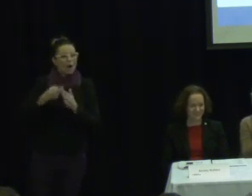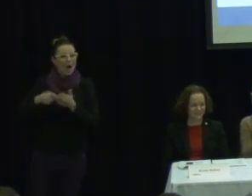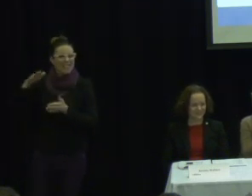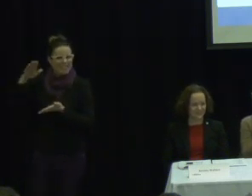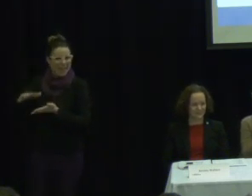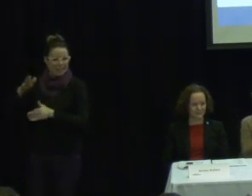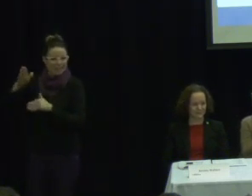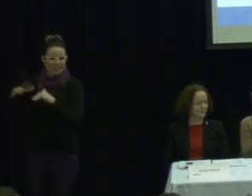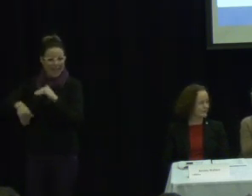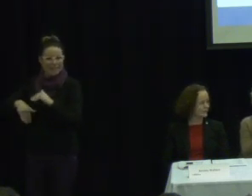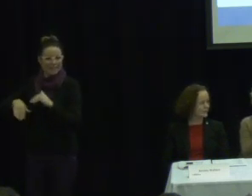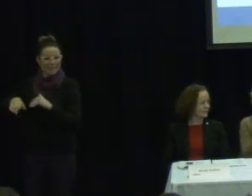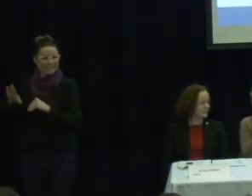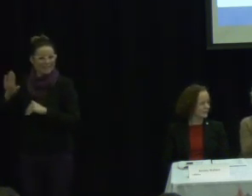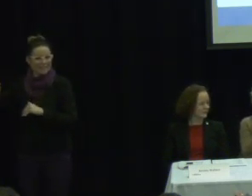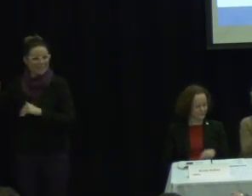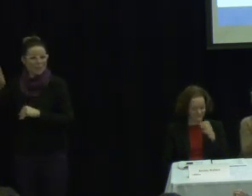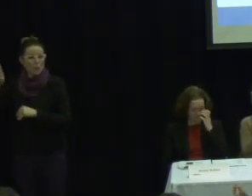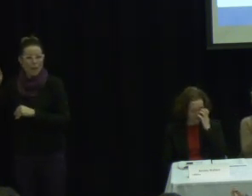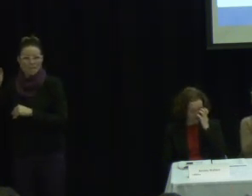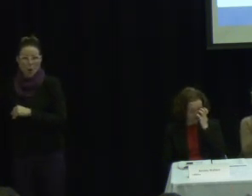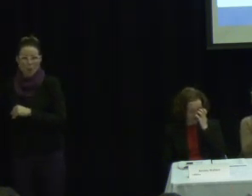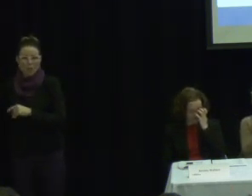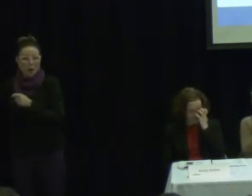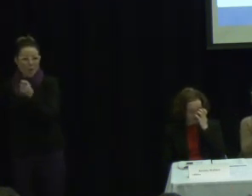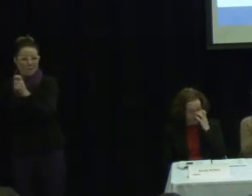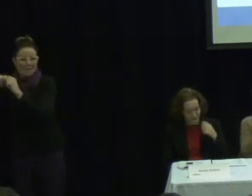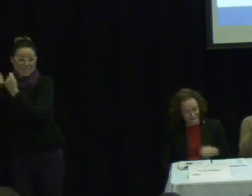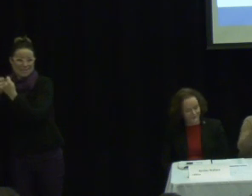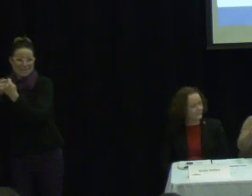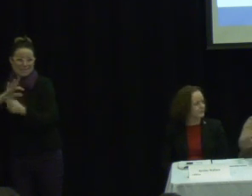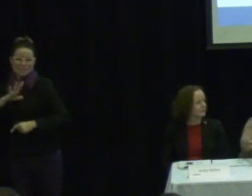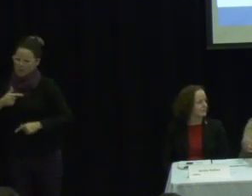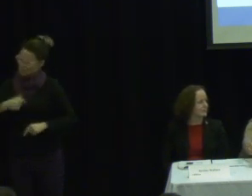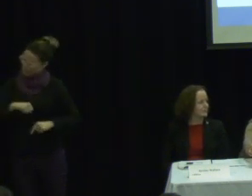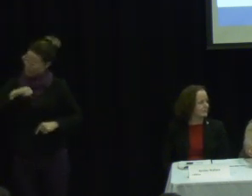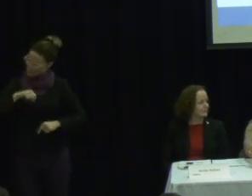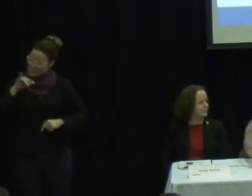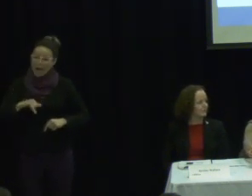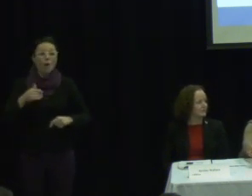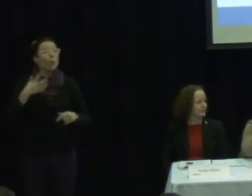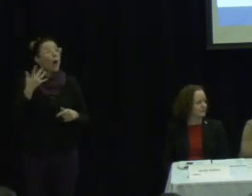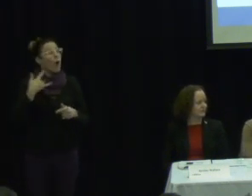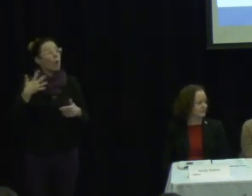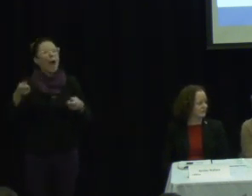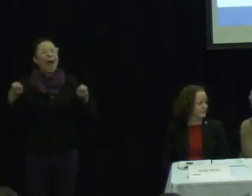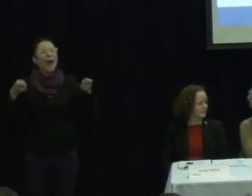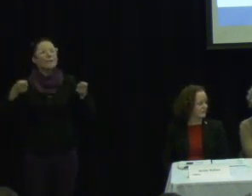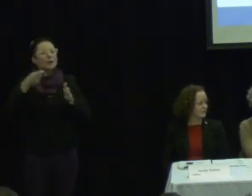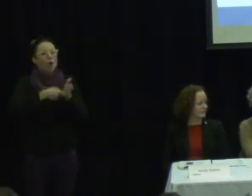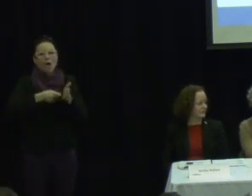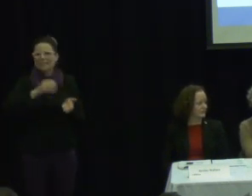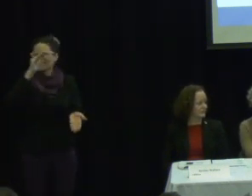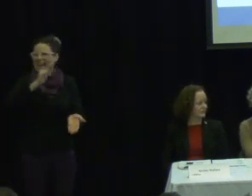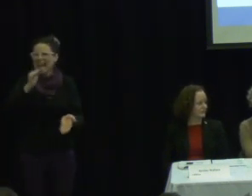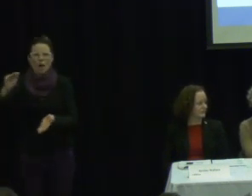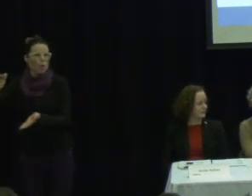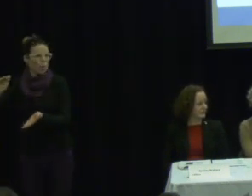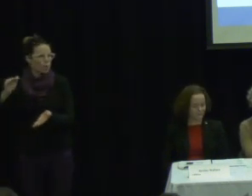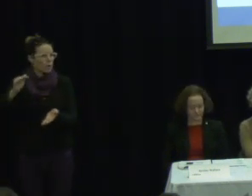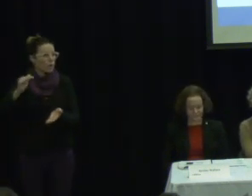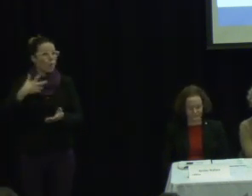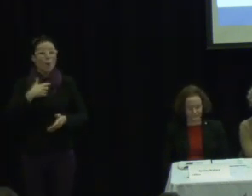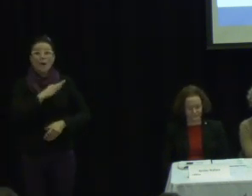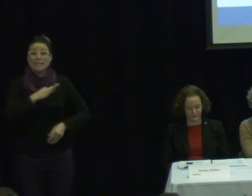that. So we've been trying to keep administration down, staff that support students up, and faculty that teach students